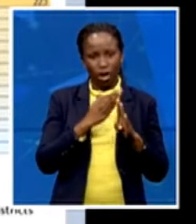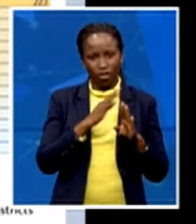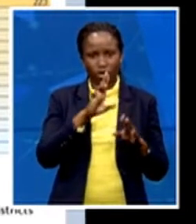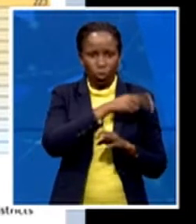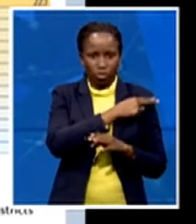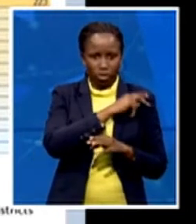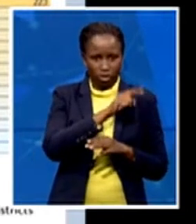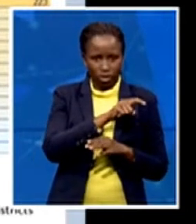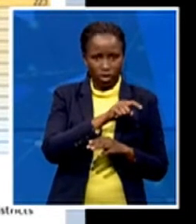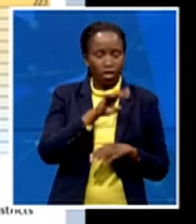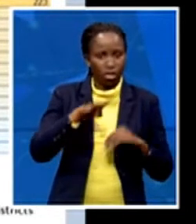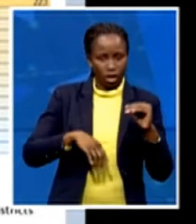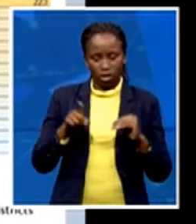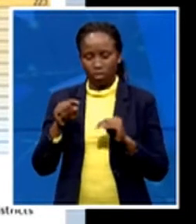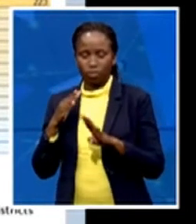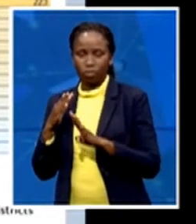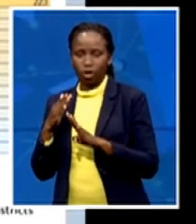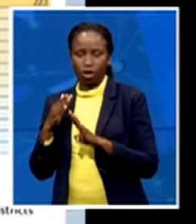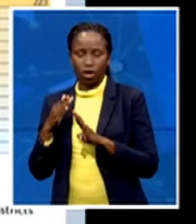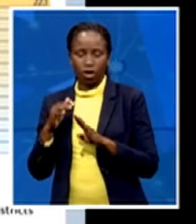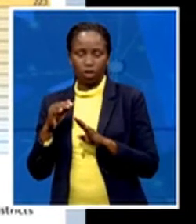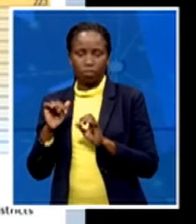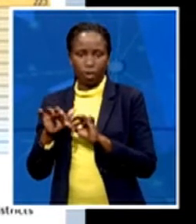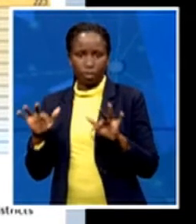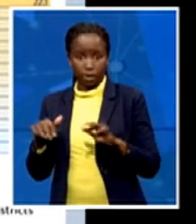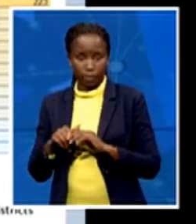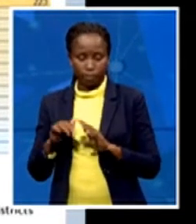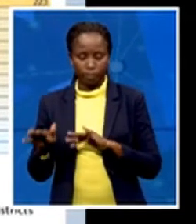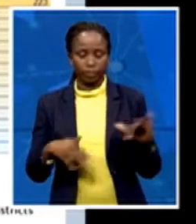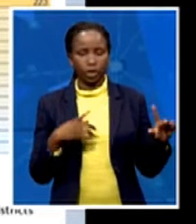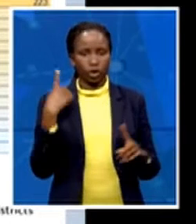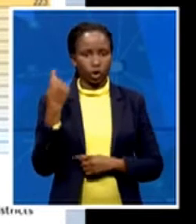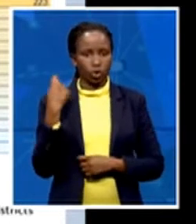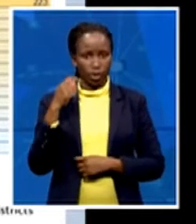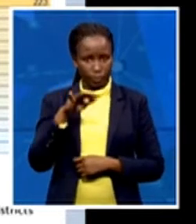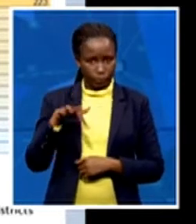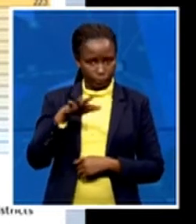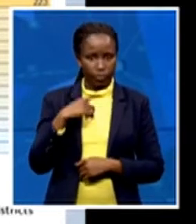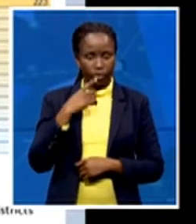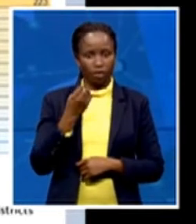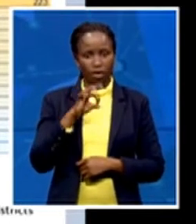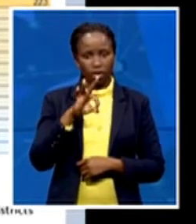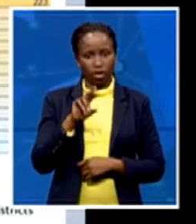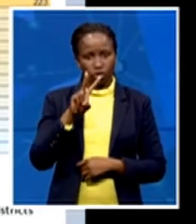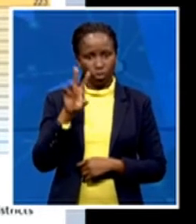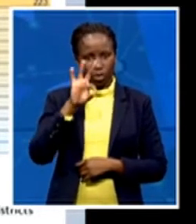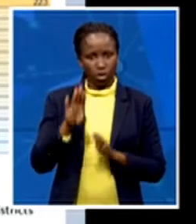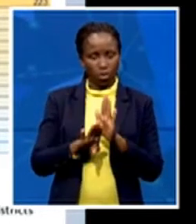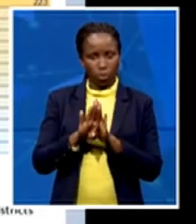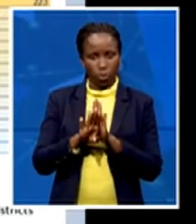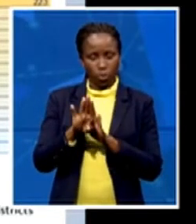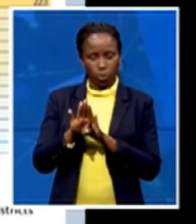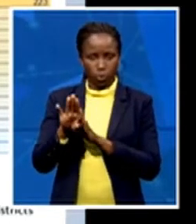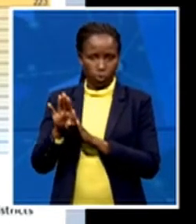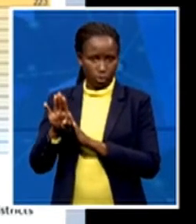If you go to rural, there's also an increase, a 32% increase week on week, but here it's more a combination of